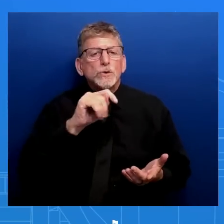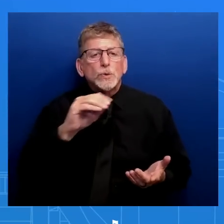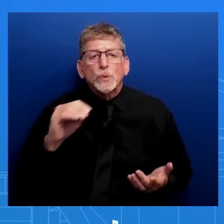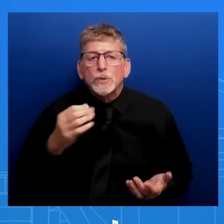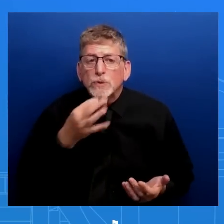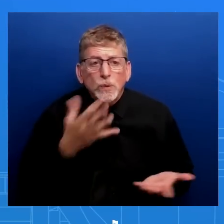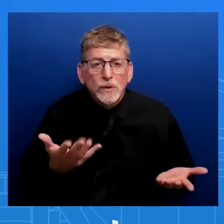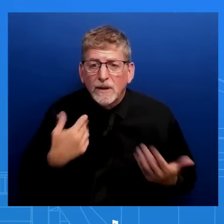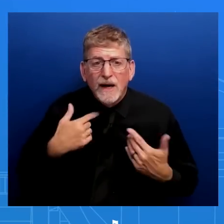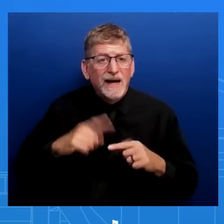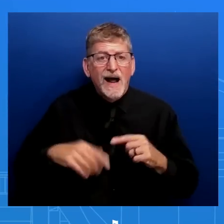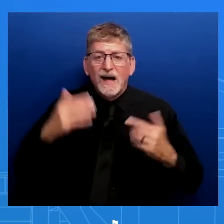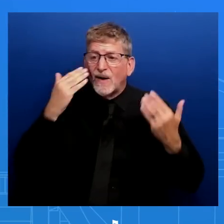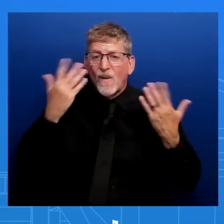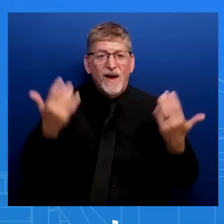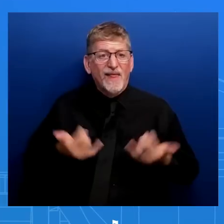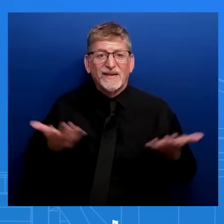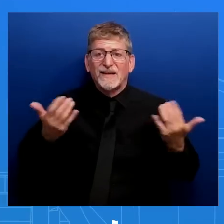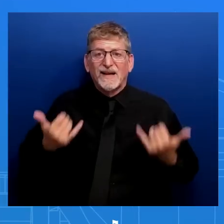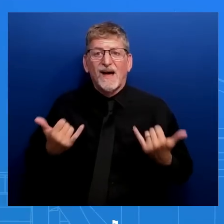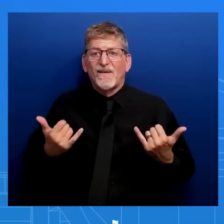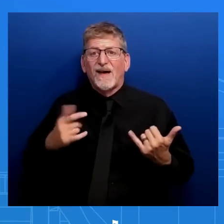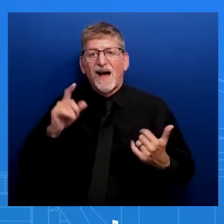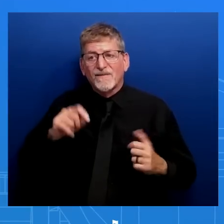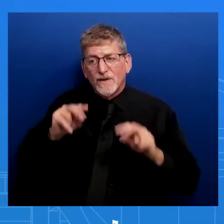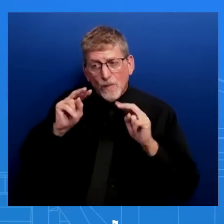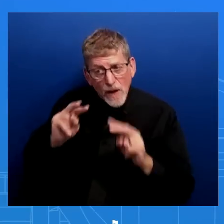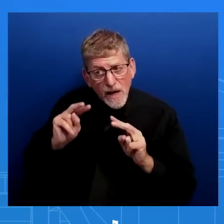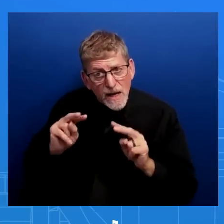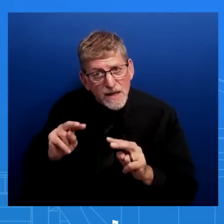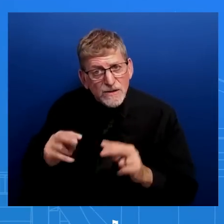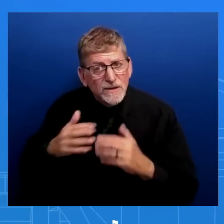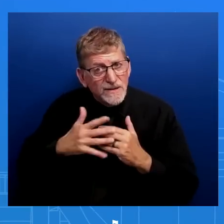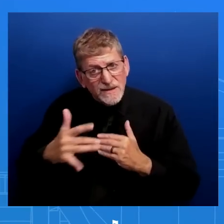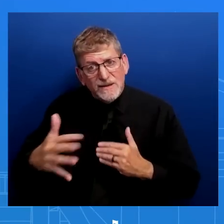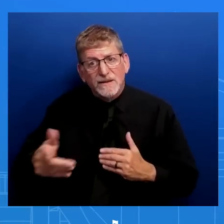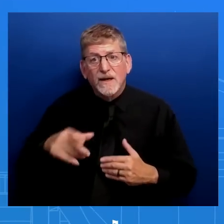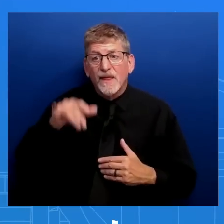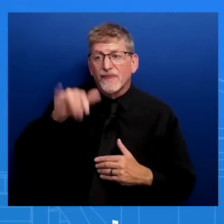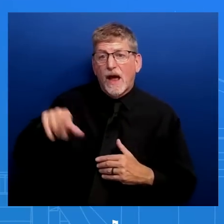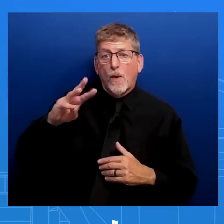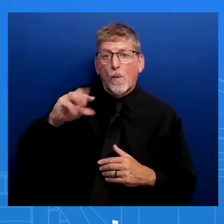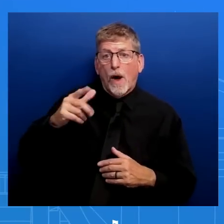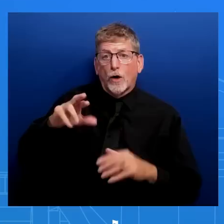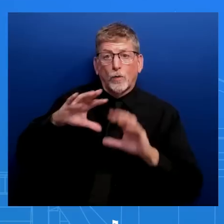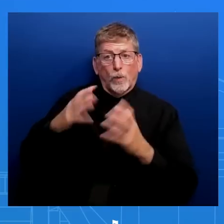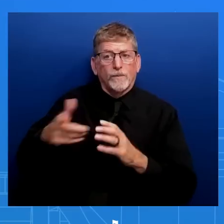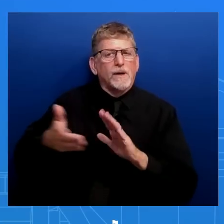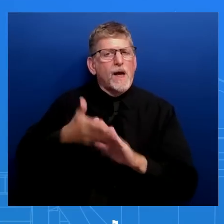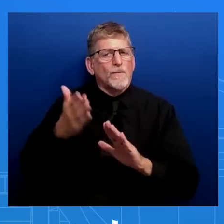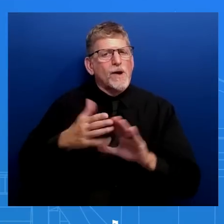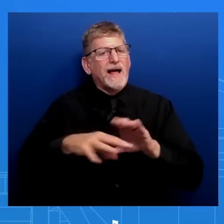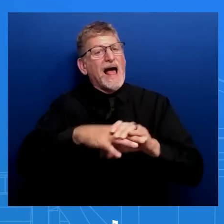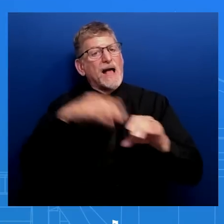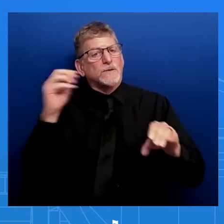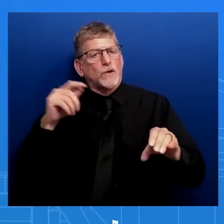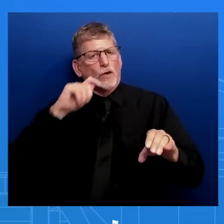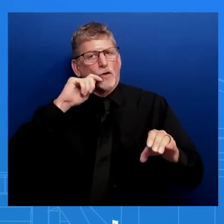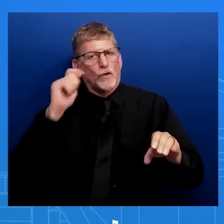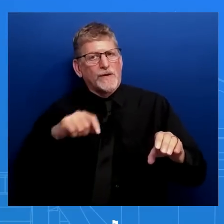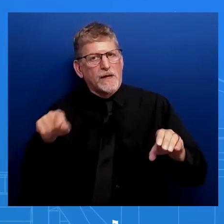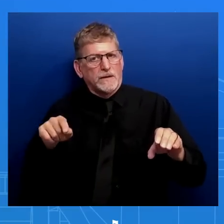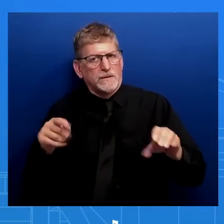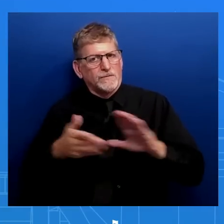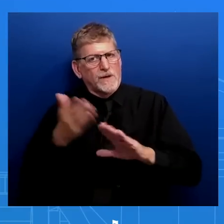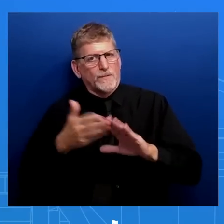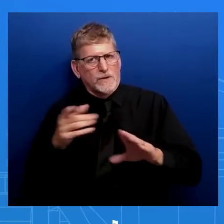have to. They do operate outside of Ukraine, and we have levied lots of sanctions against them, and